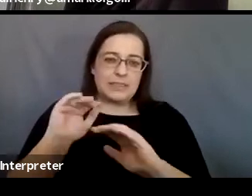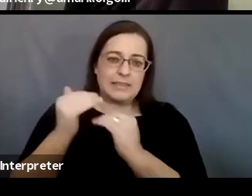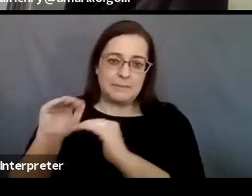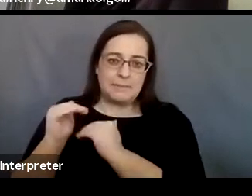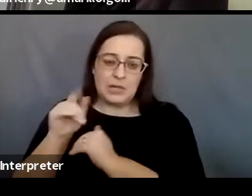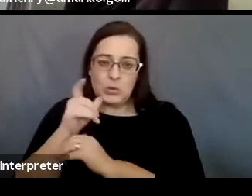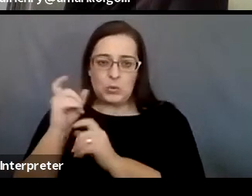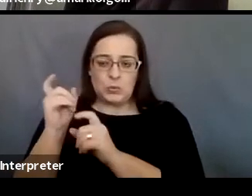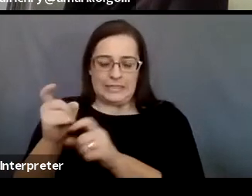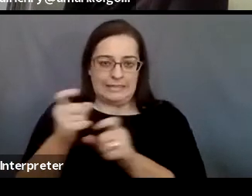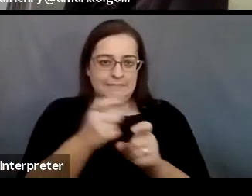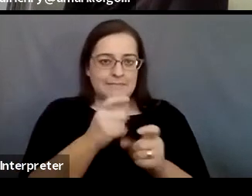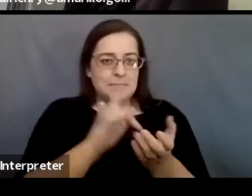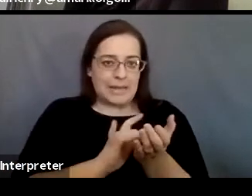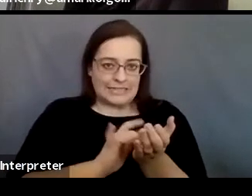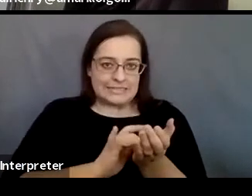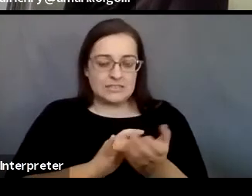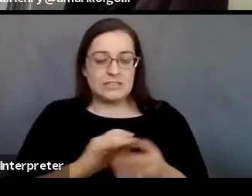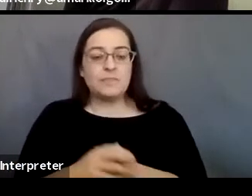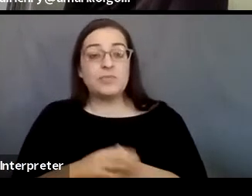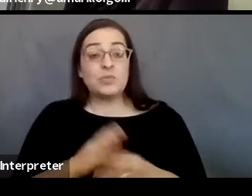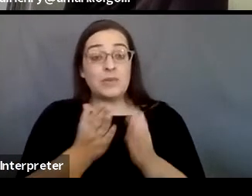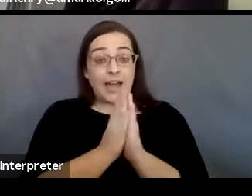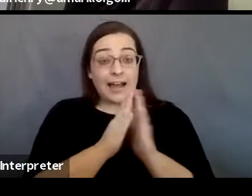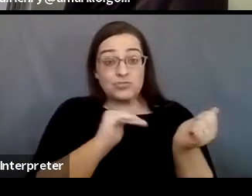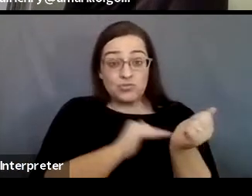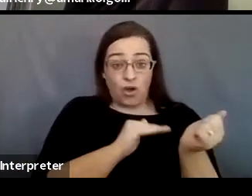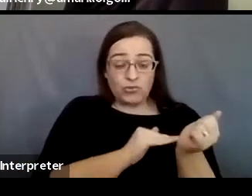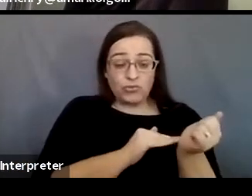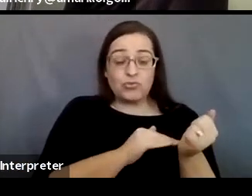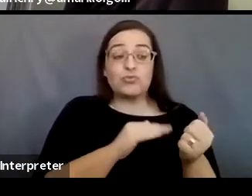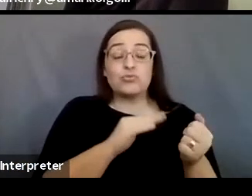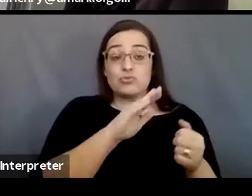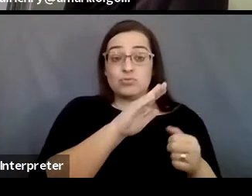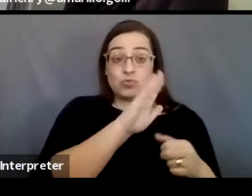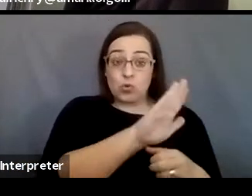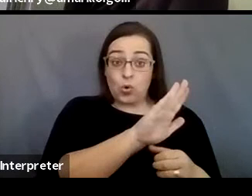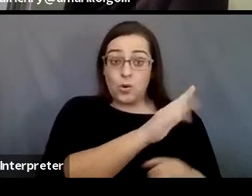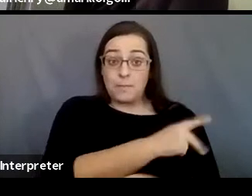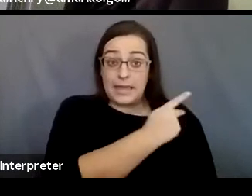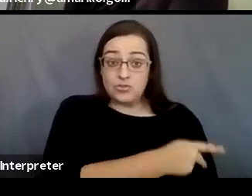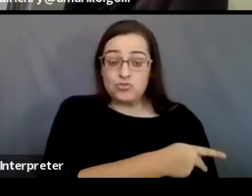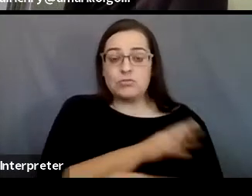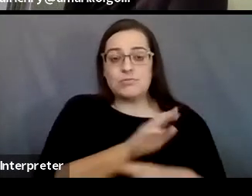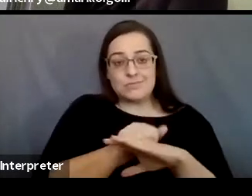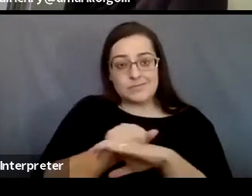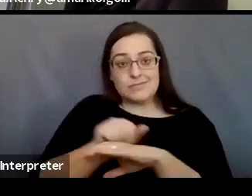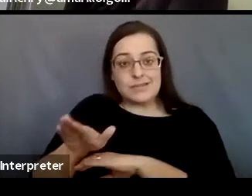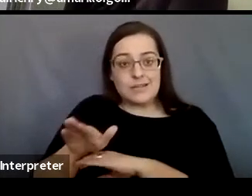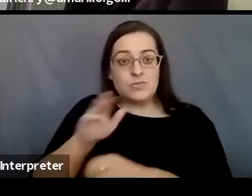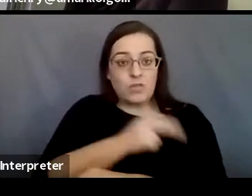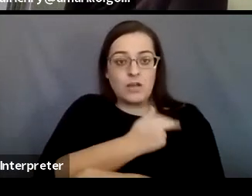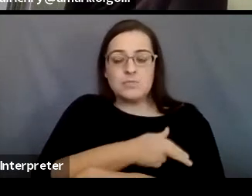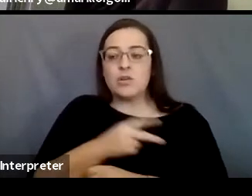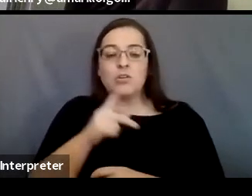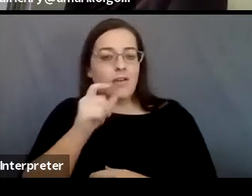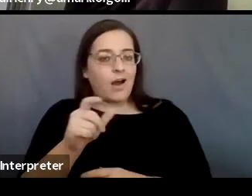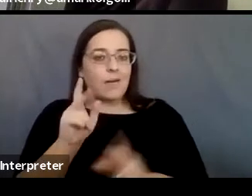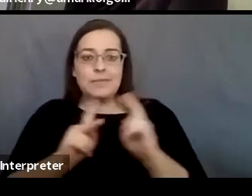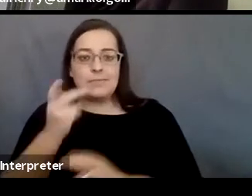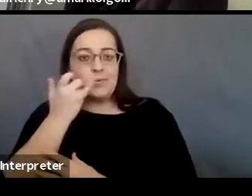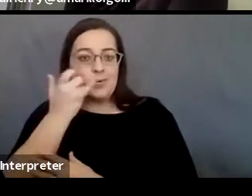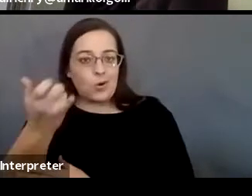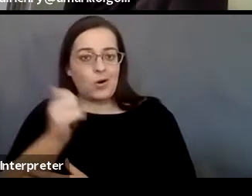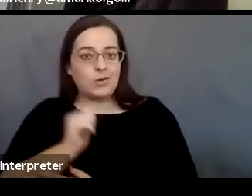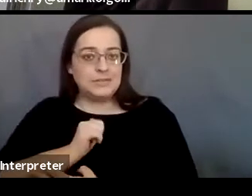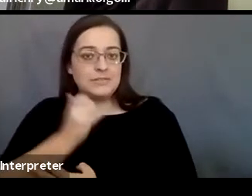meeting the requirements. We're asking that physicians refer their patients to us as opposed to patients calling directly to the hospital. So we're taking referrals